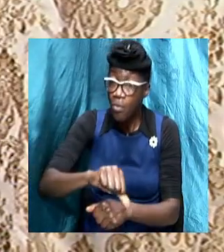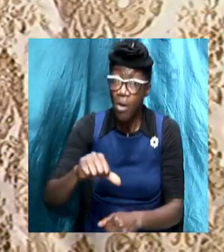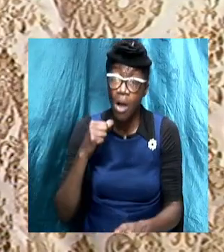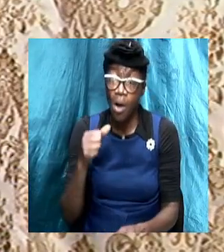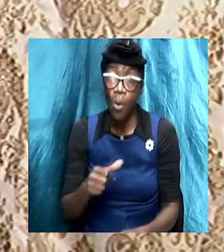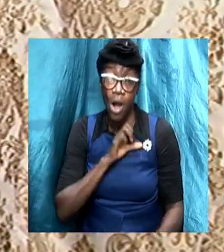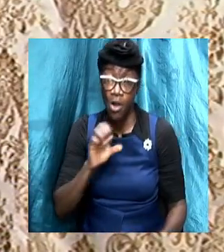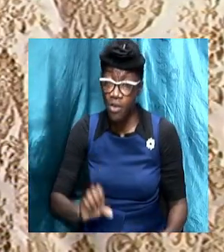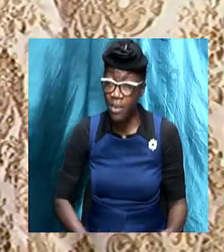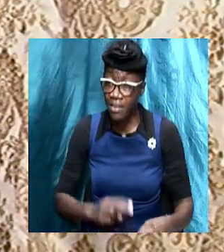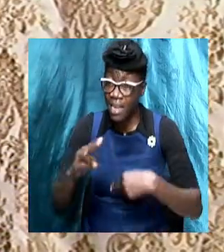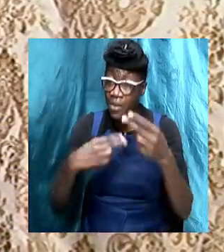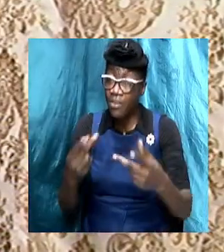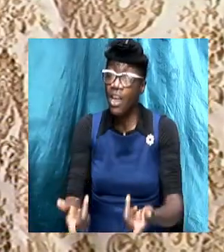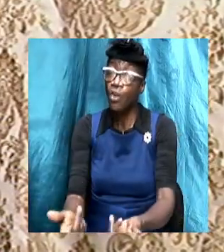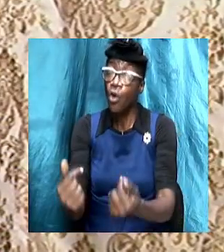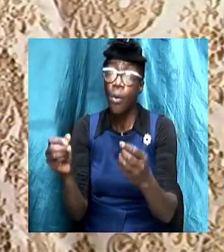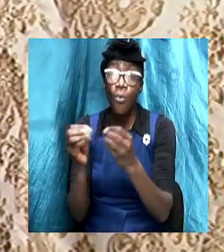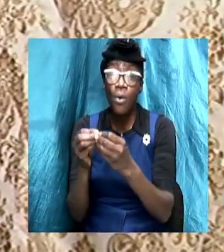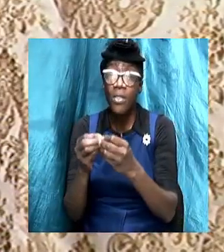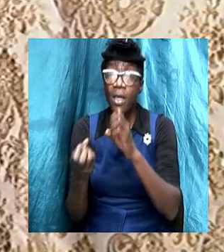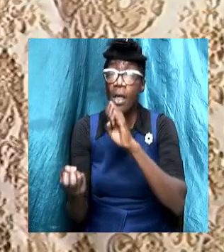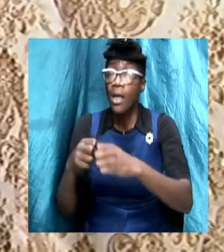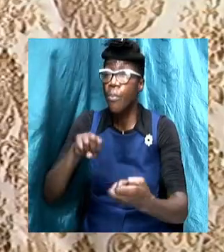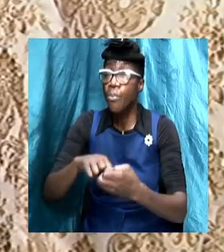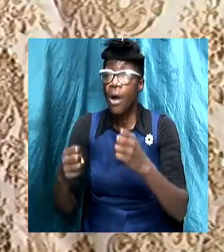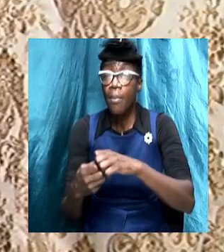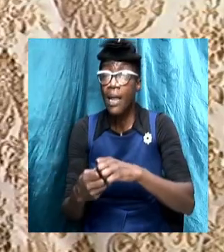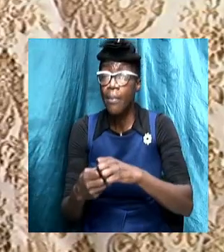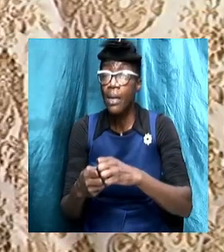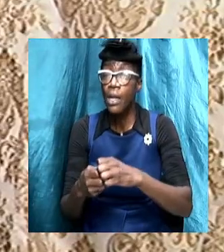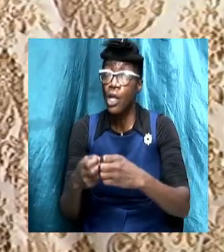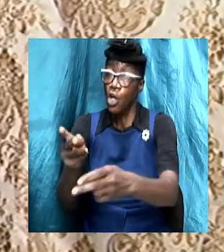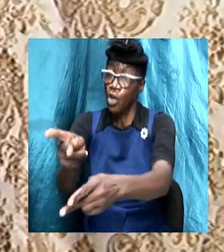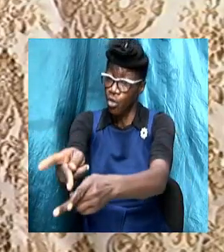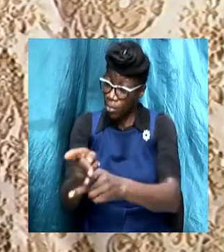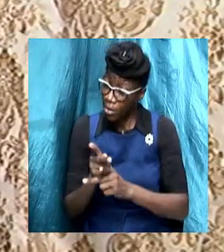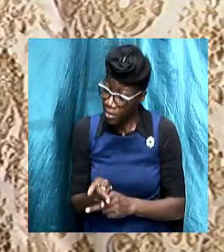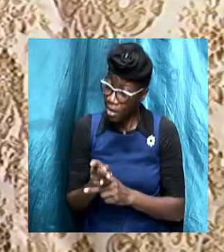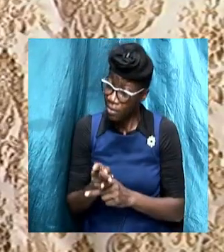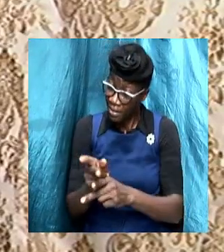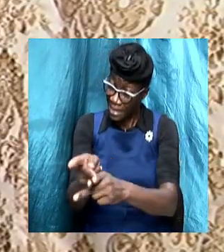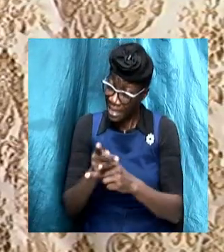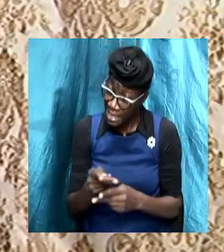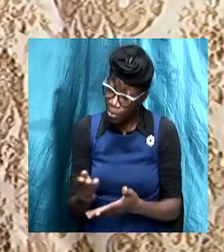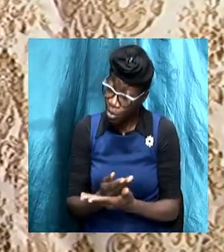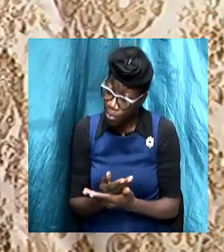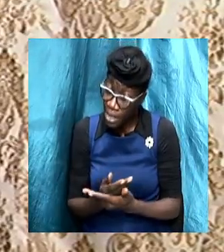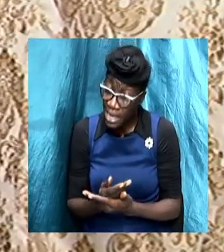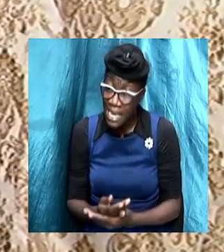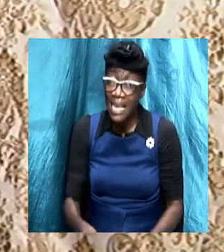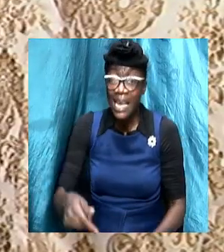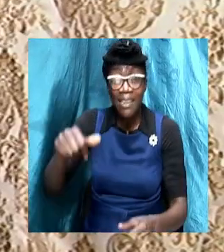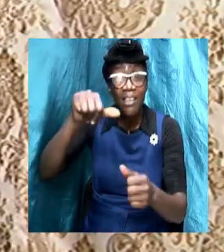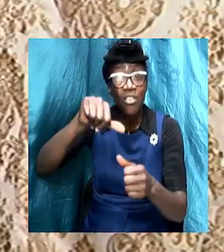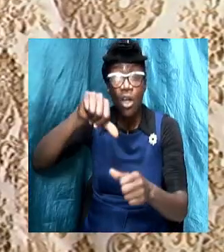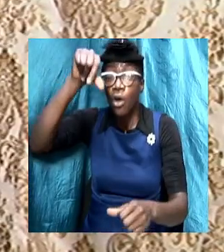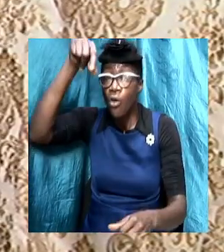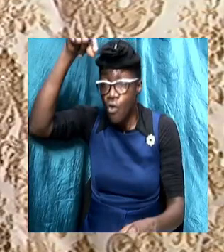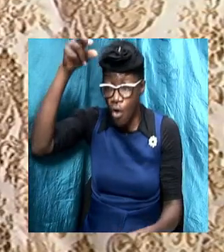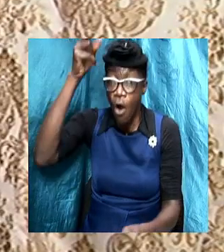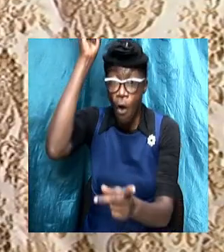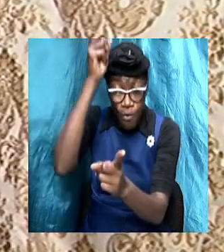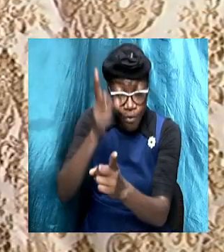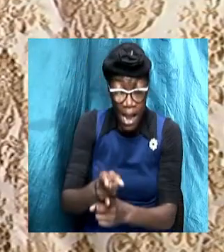problems. Now, to preserve is to keep something in its original state. Our aim is to